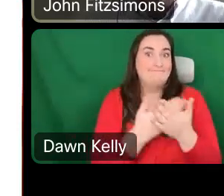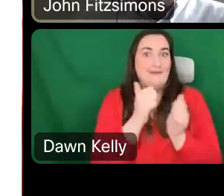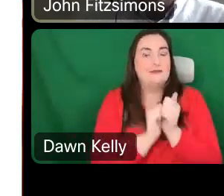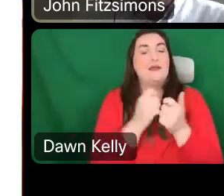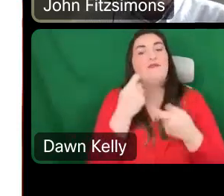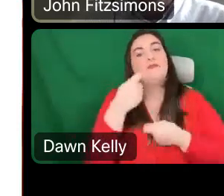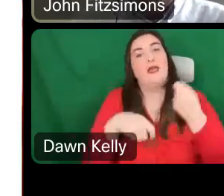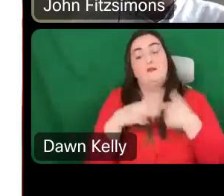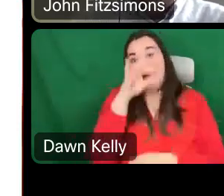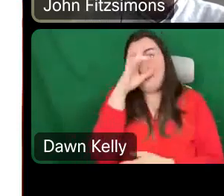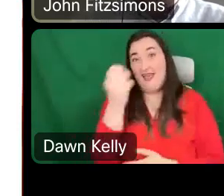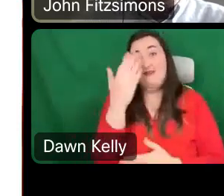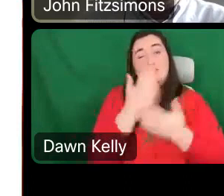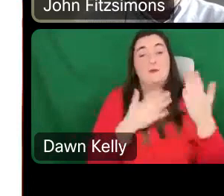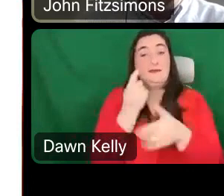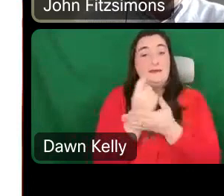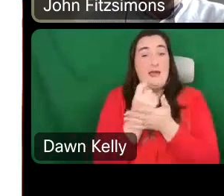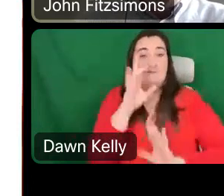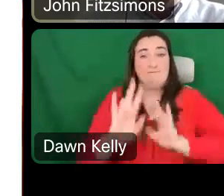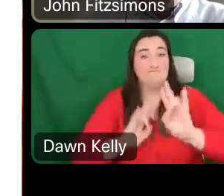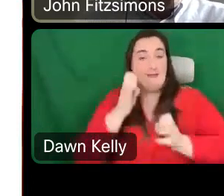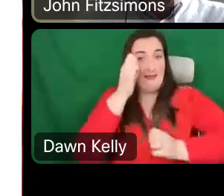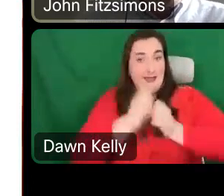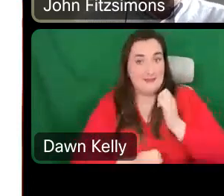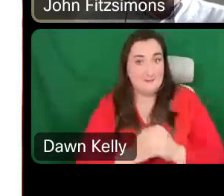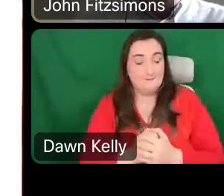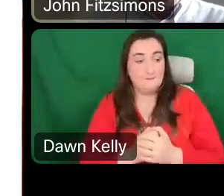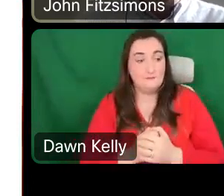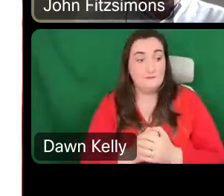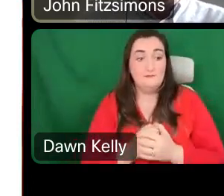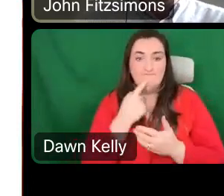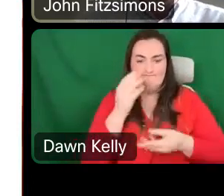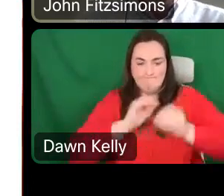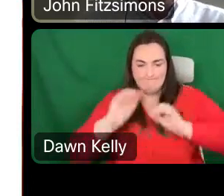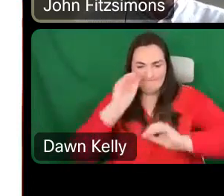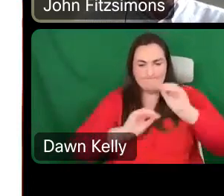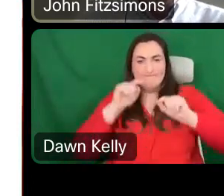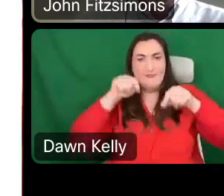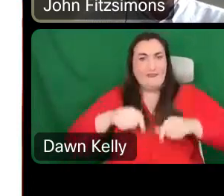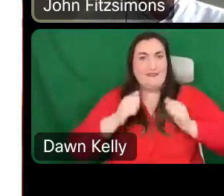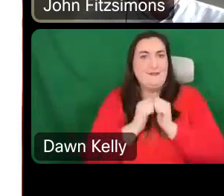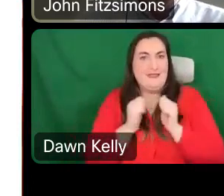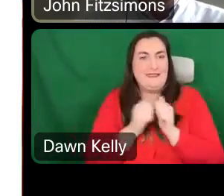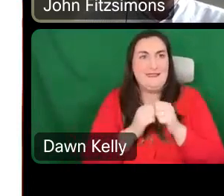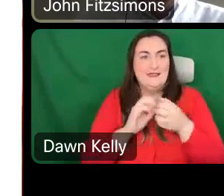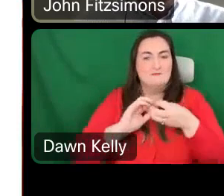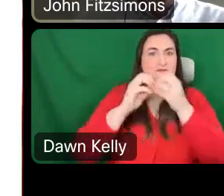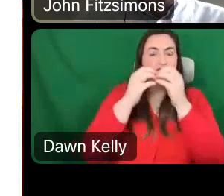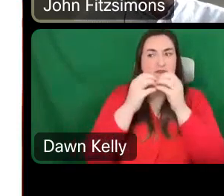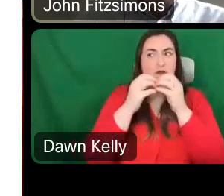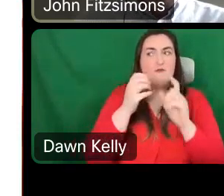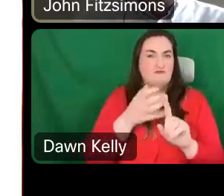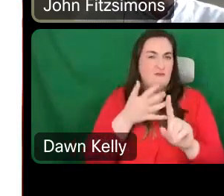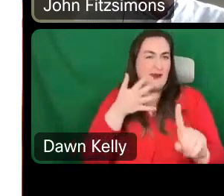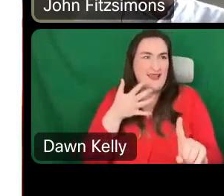have some time for questions at the end. When we were putting this session together, I think we recognized there were